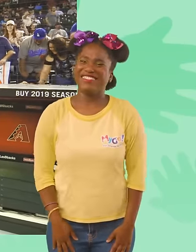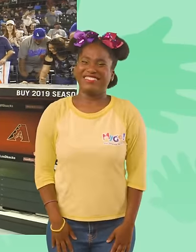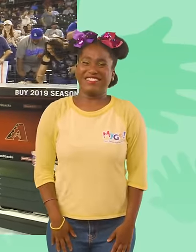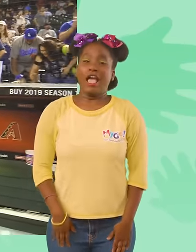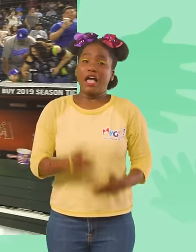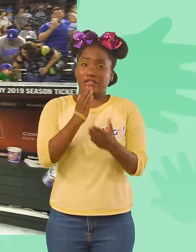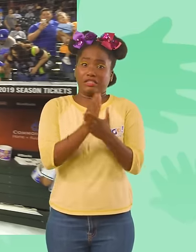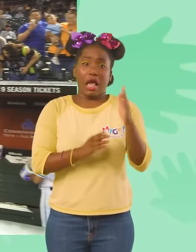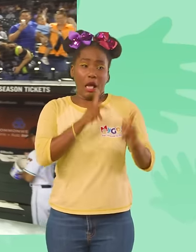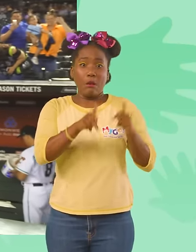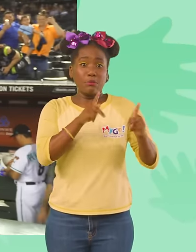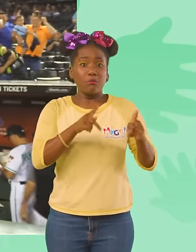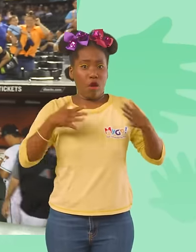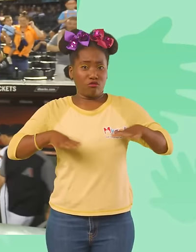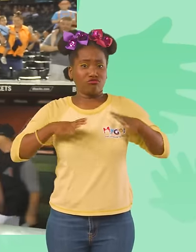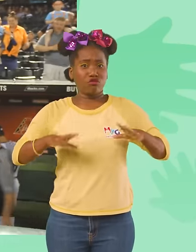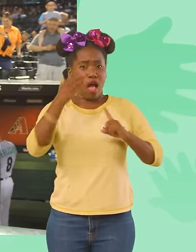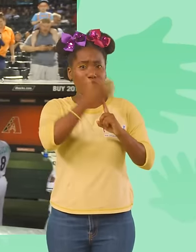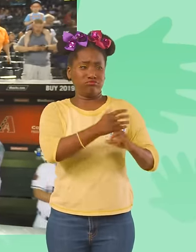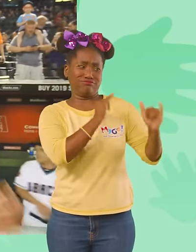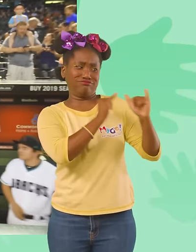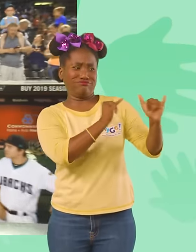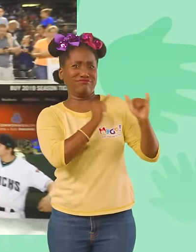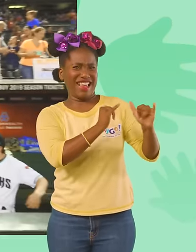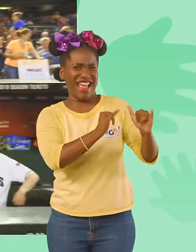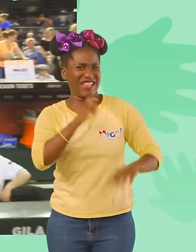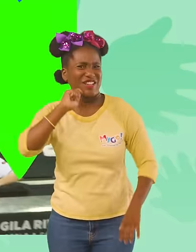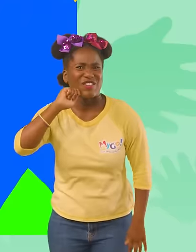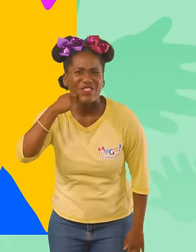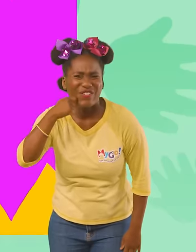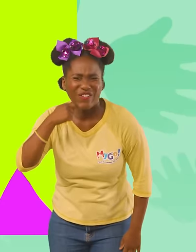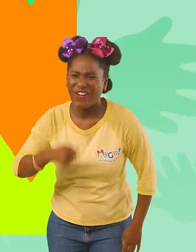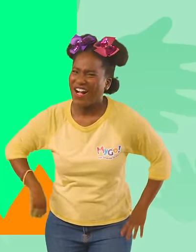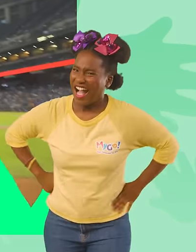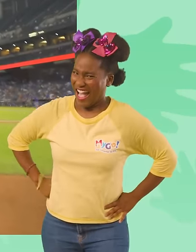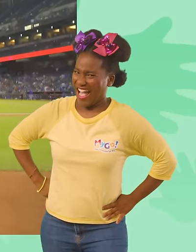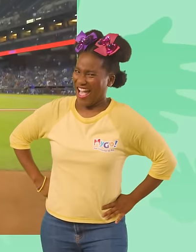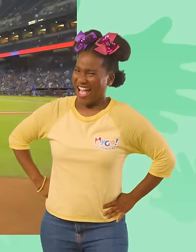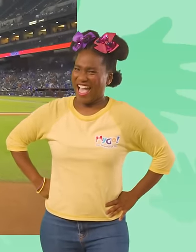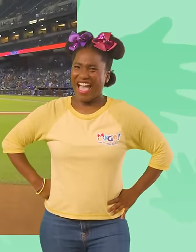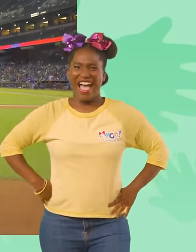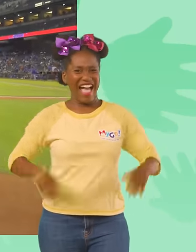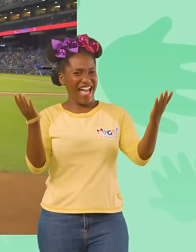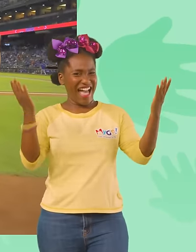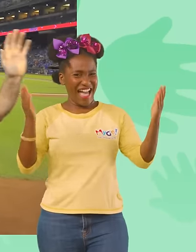Some of them are even dressed like me. This is so cool. Whoa!